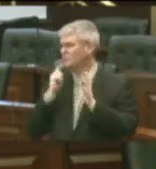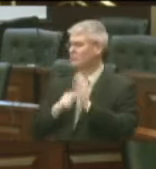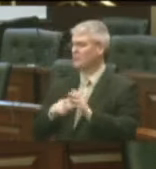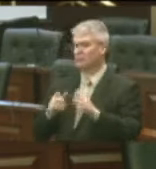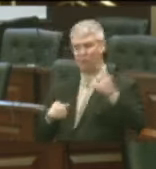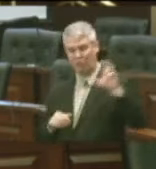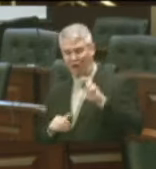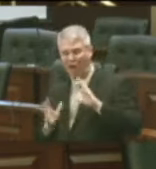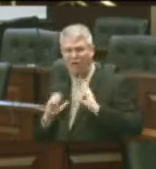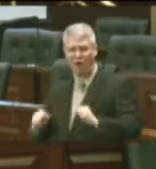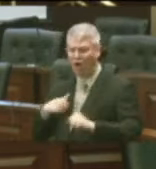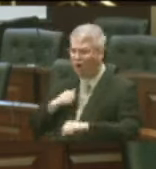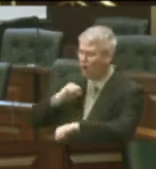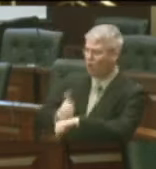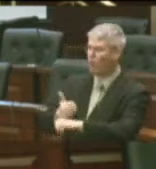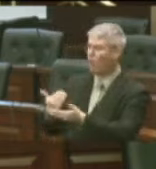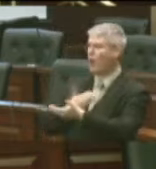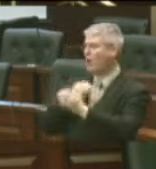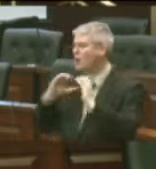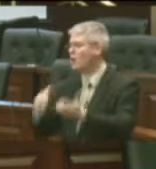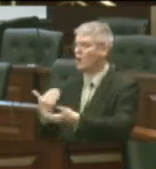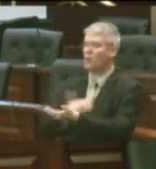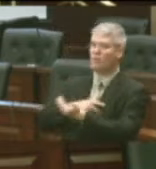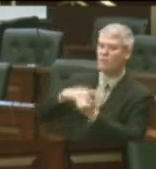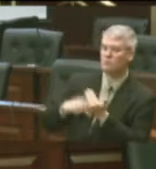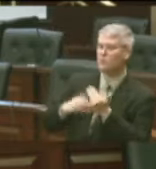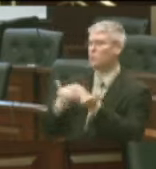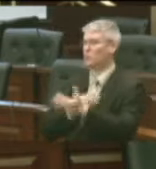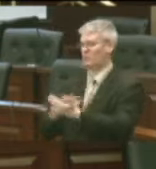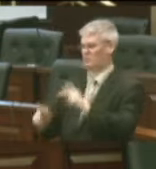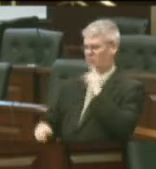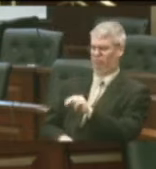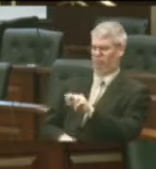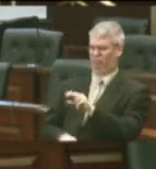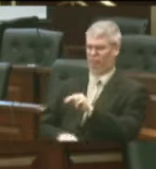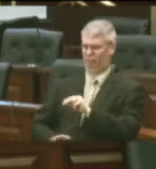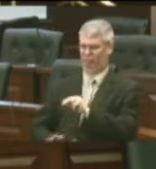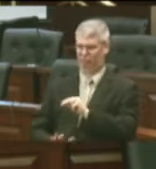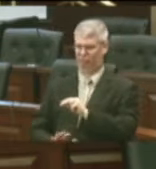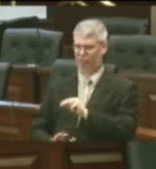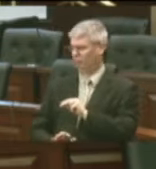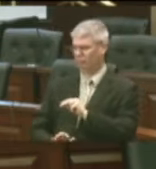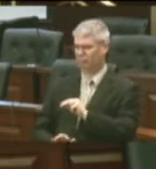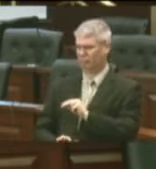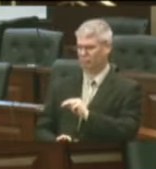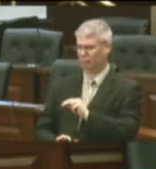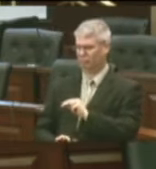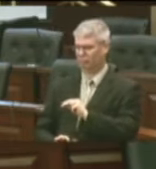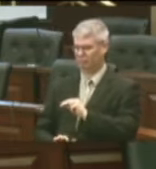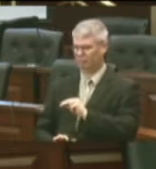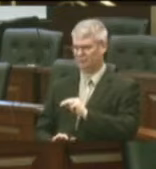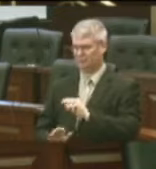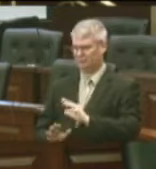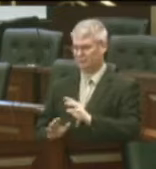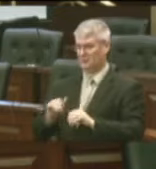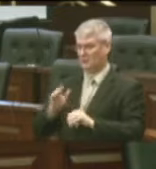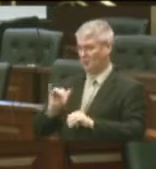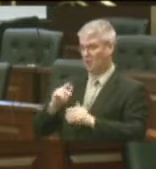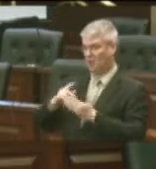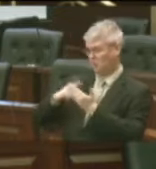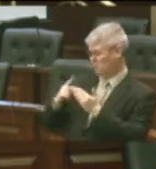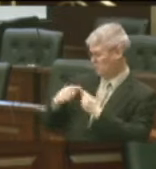out to the districts to try and do the right thing. We're just trying to, as all the programs we put together, whether it was the grants that we